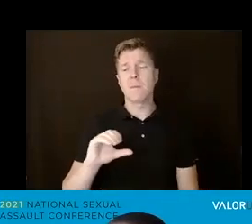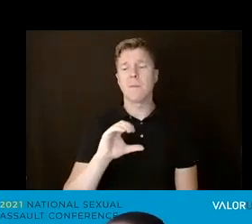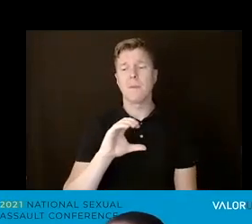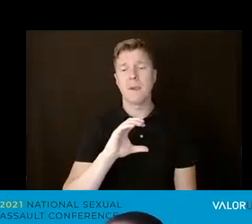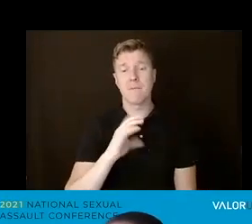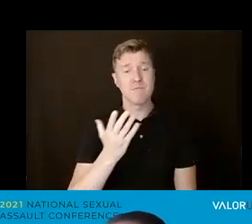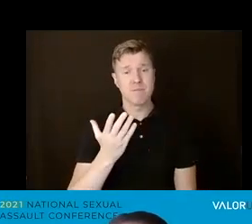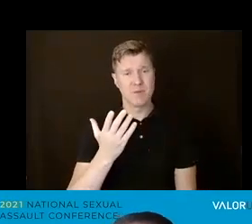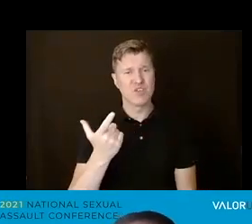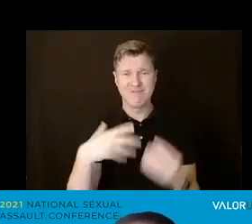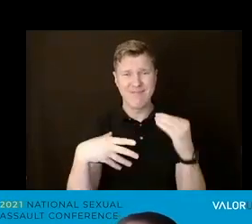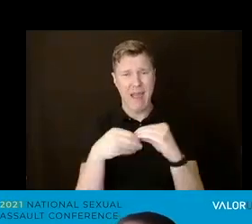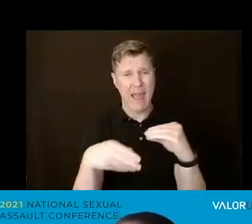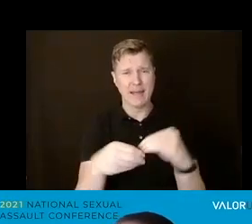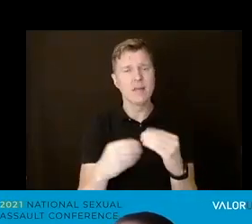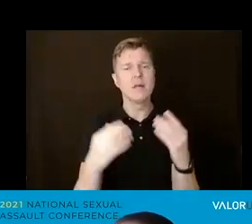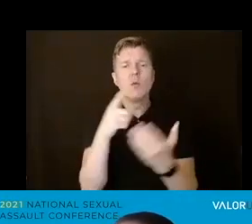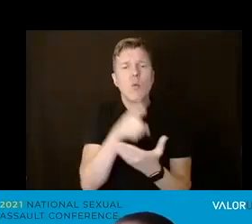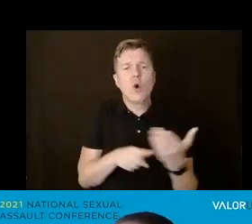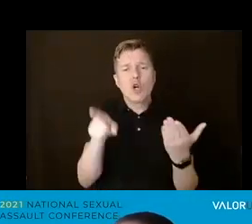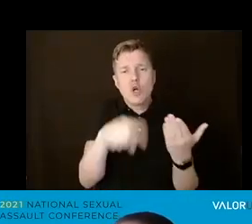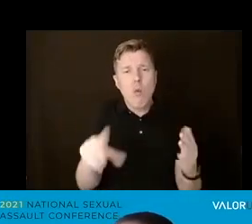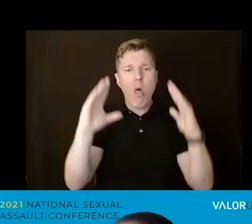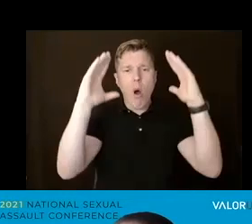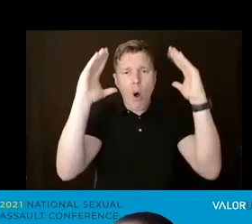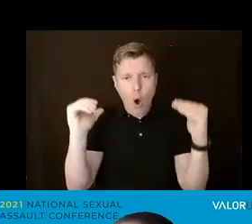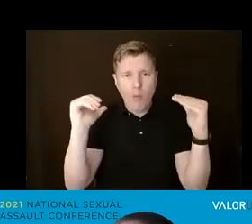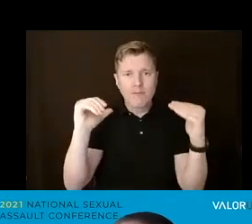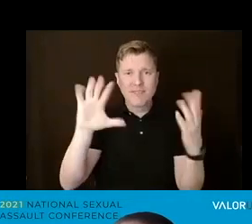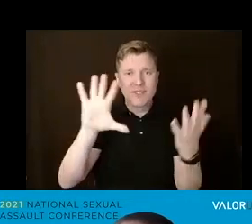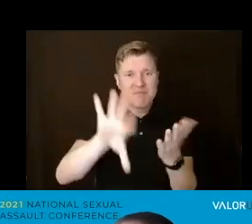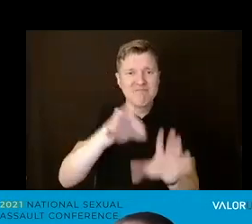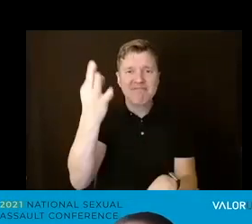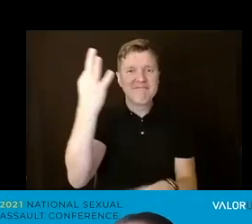But just adding in, like, what are you hoping for